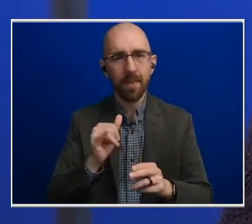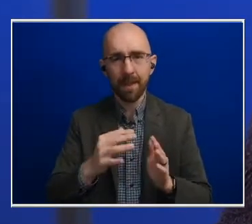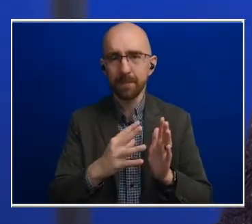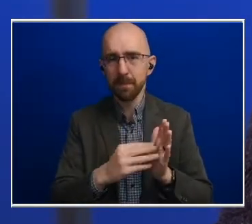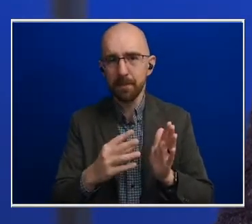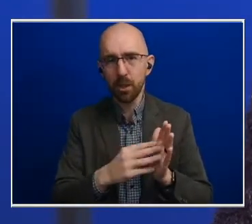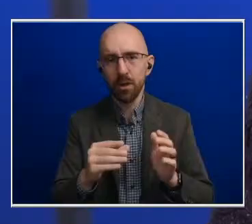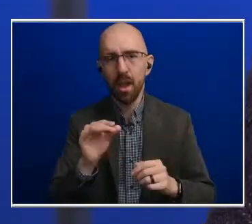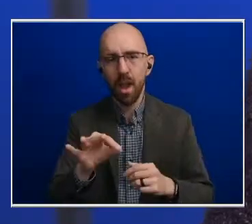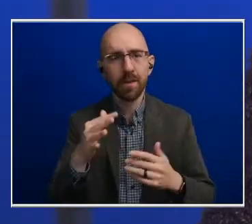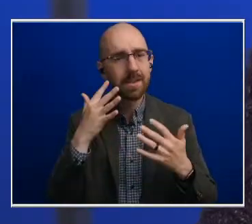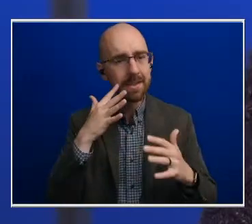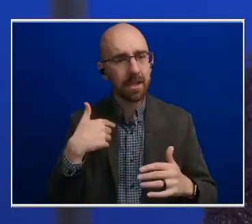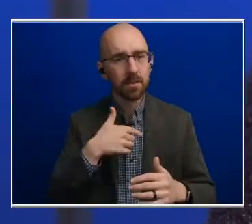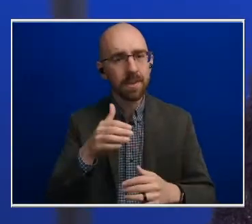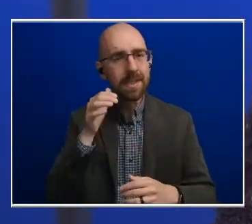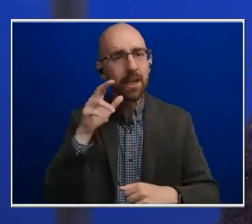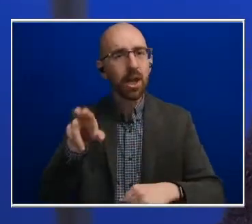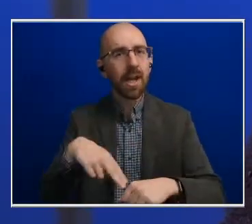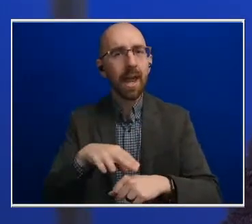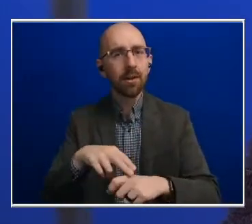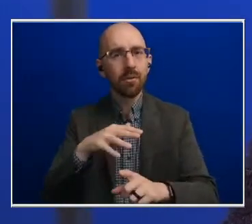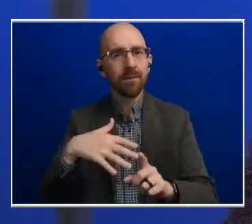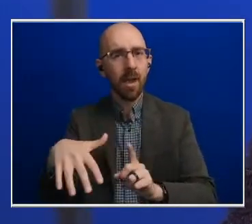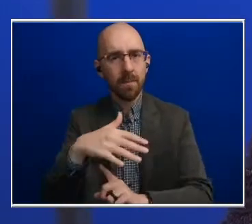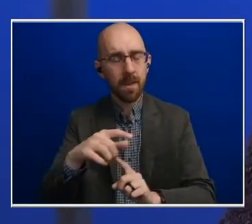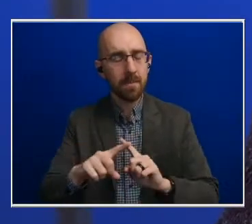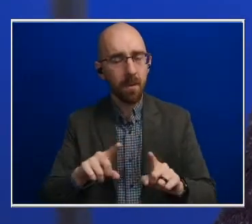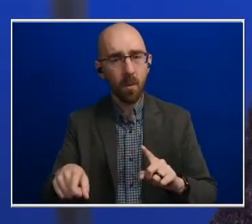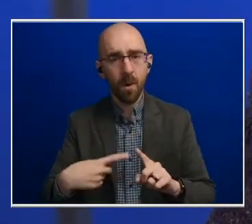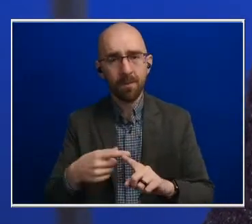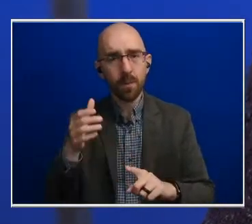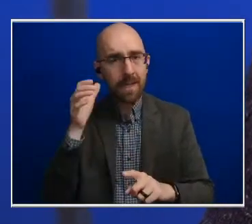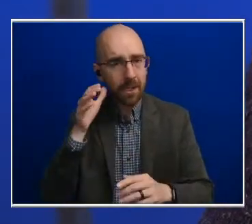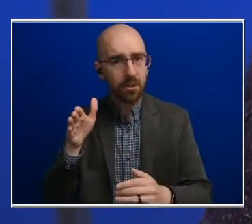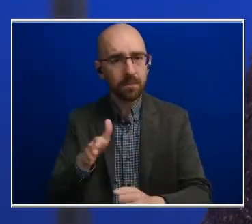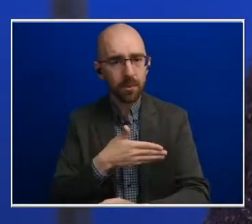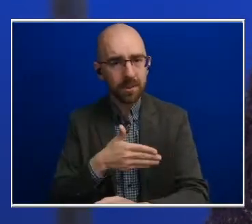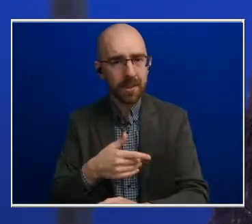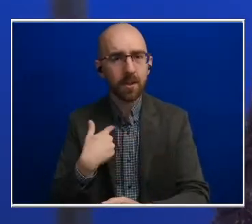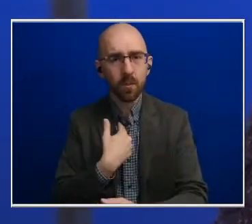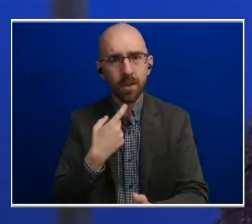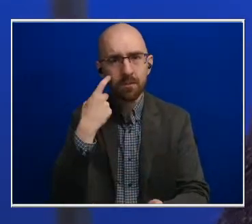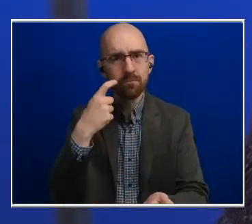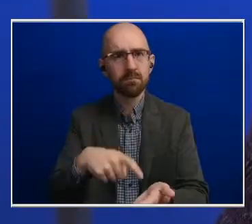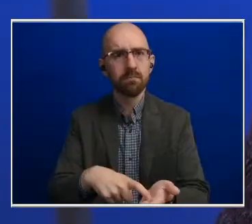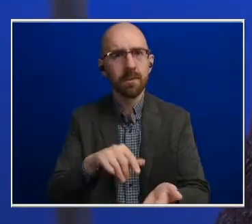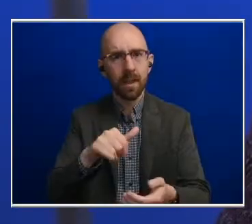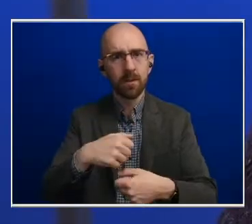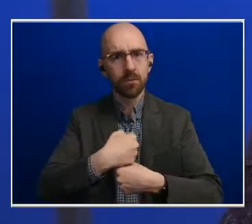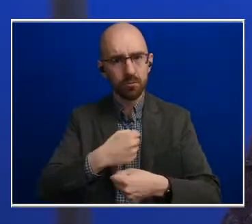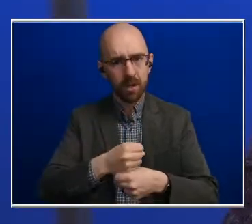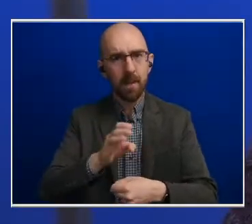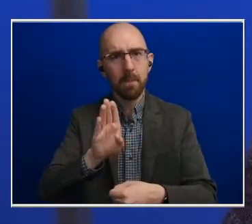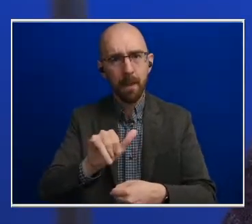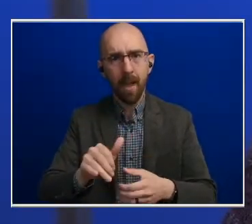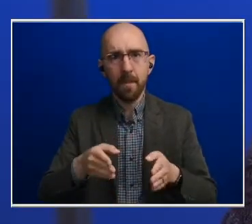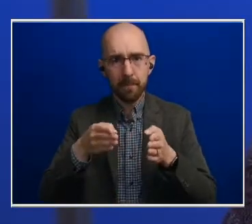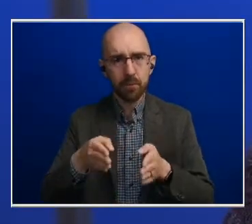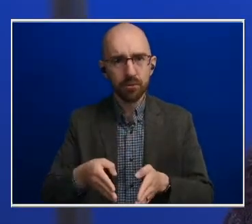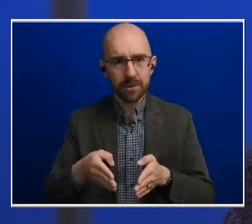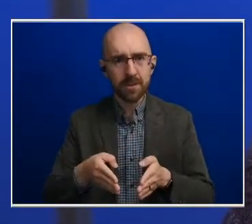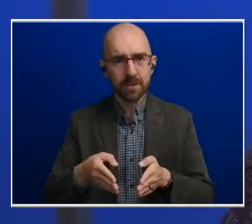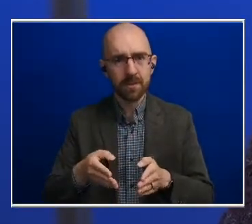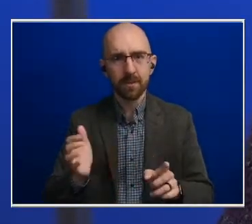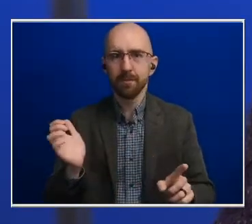that we hear in the natural environment. But when we hear music, we recognize that that was created by a person. Coming back to science a little